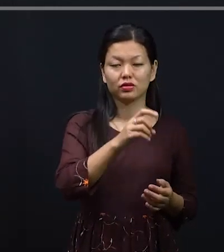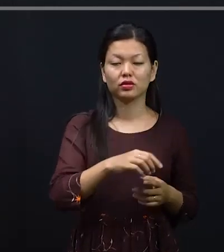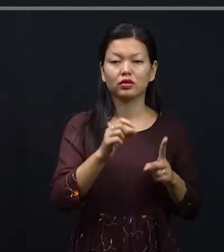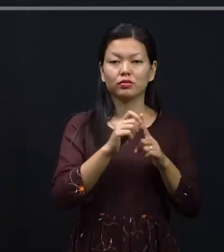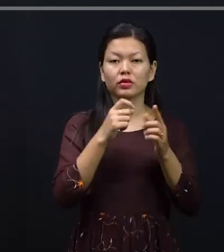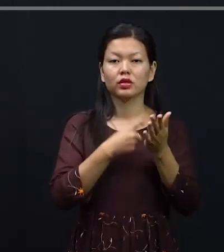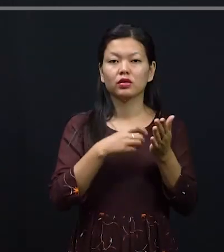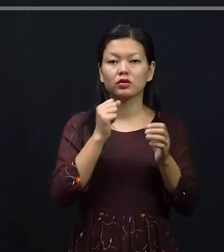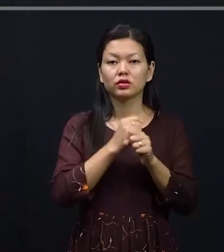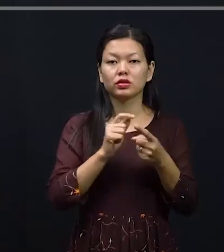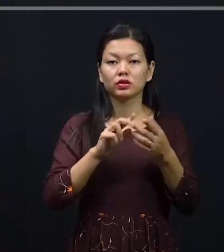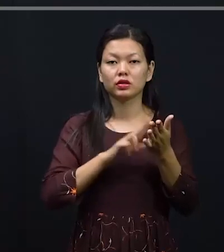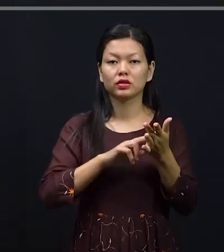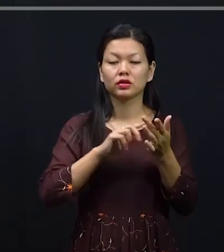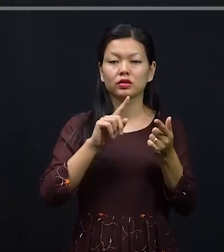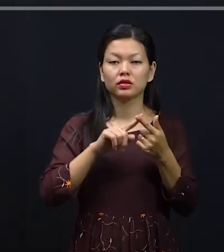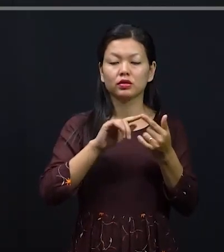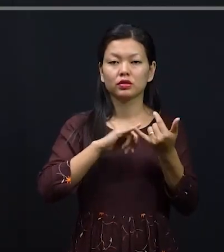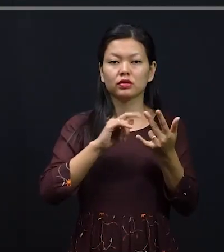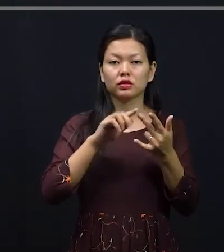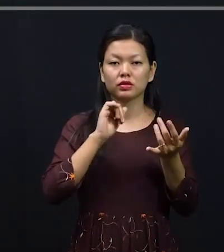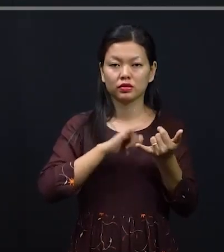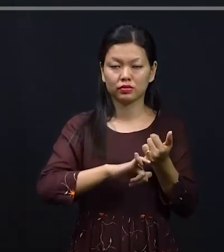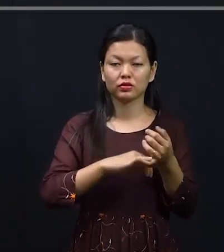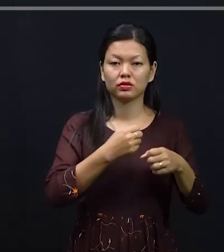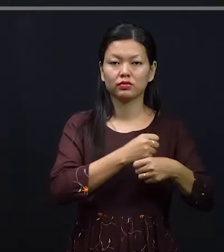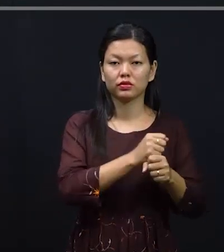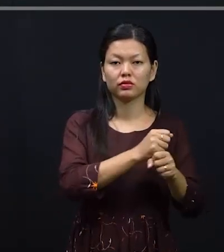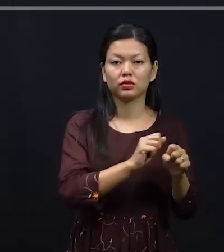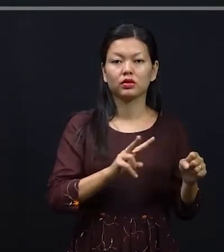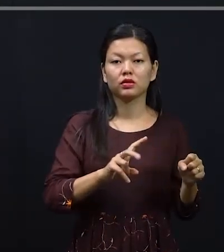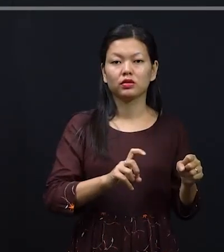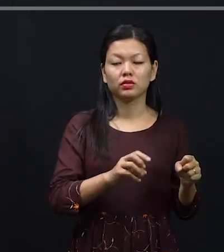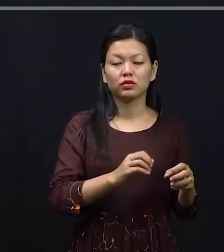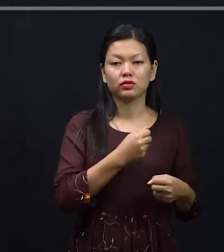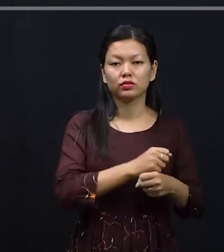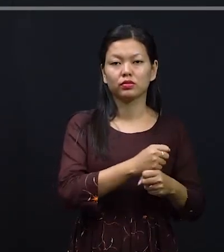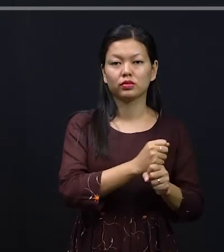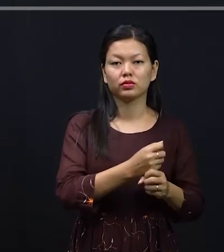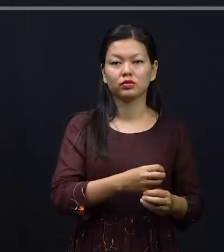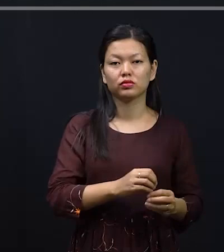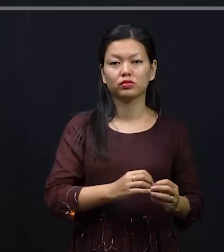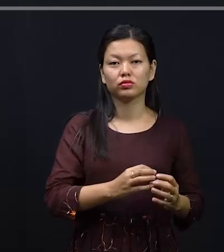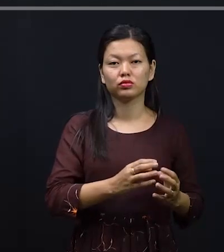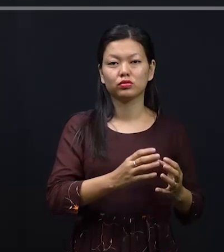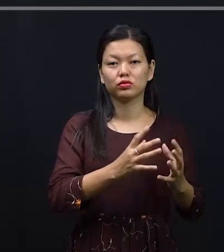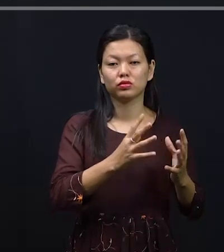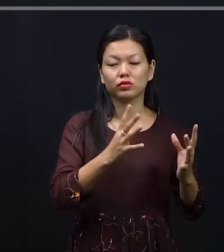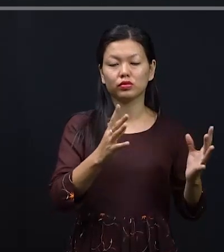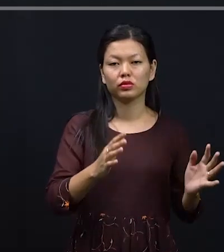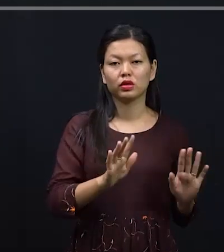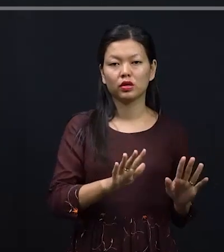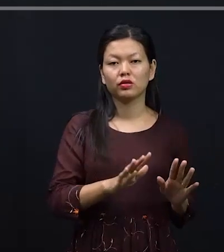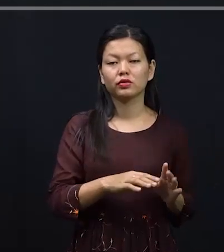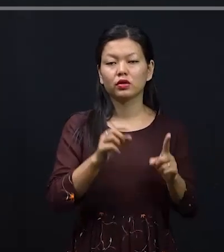produced, and what Hersey and Chase did is that these protein coats remain outside the bacterial cell,